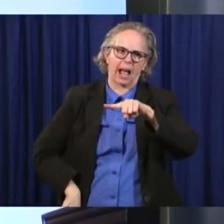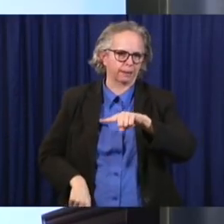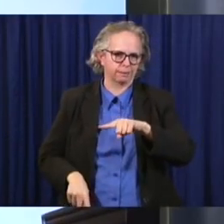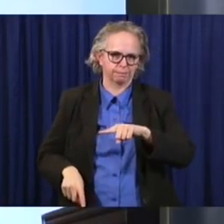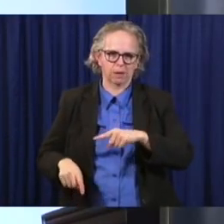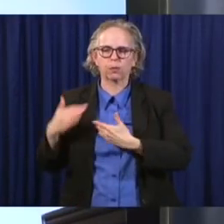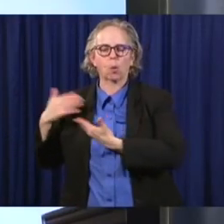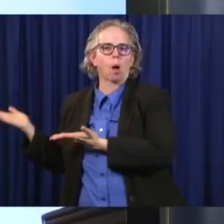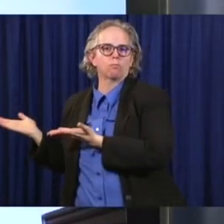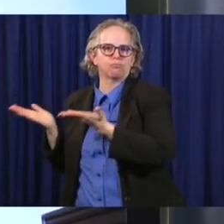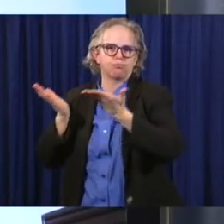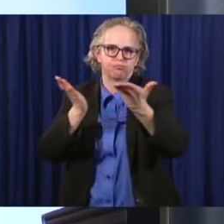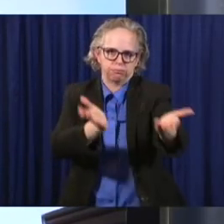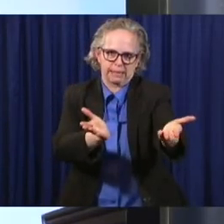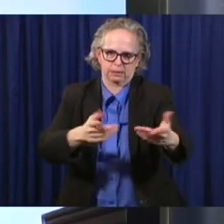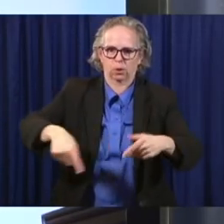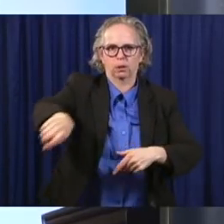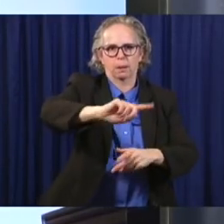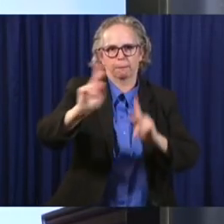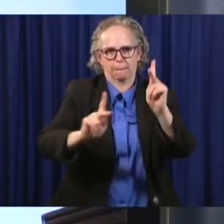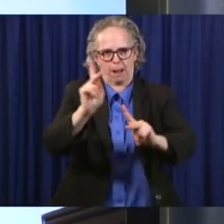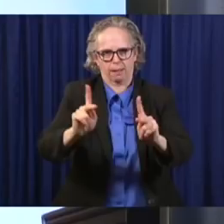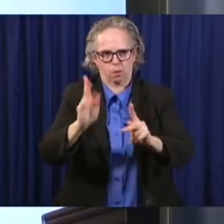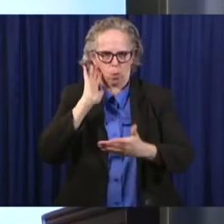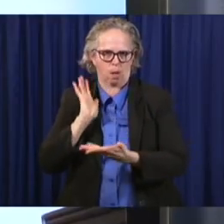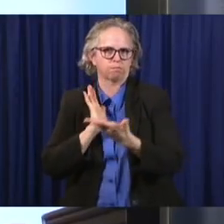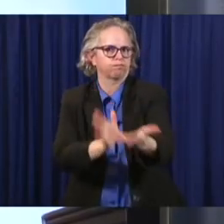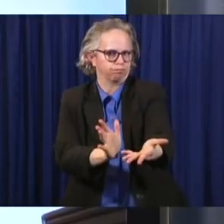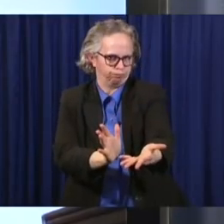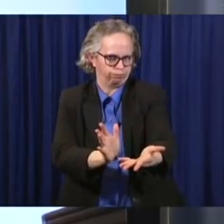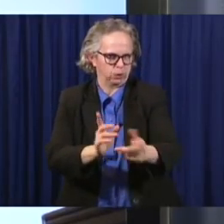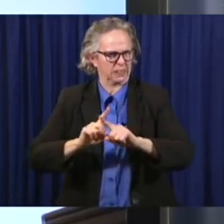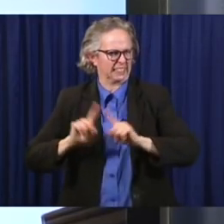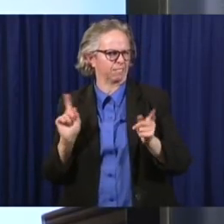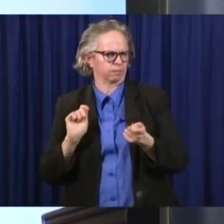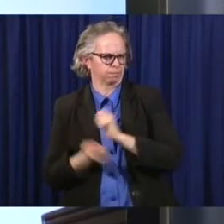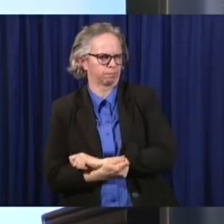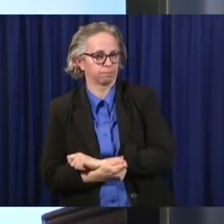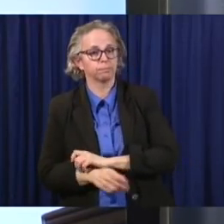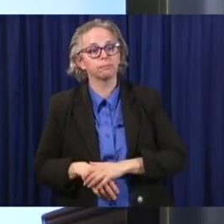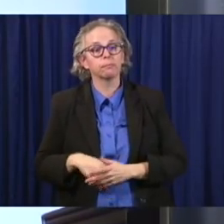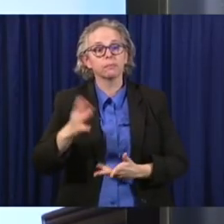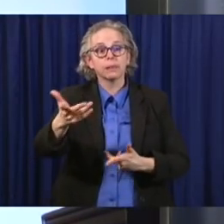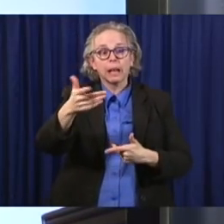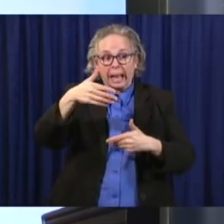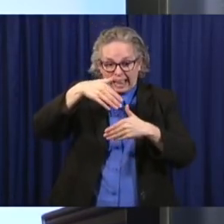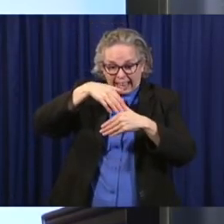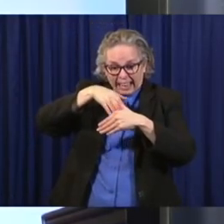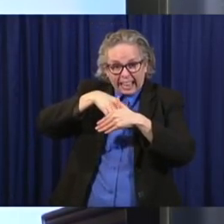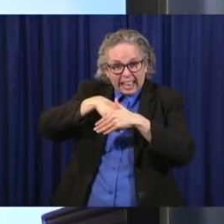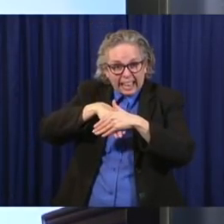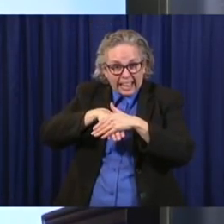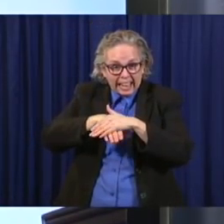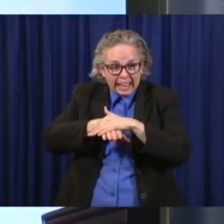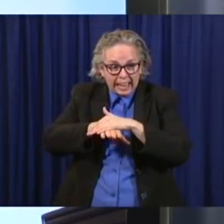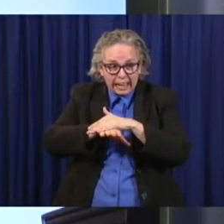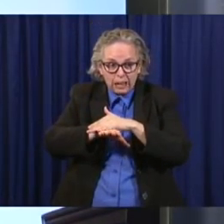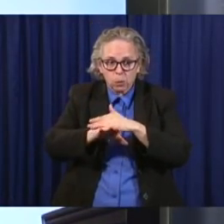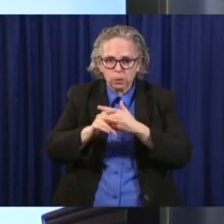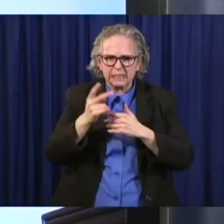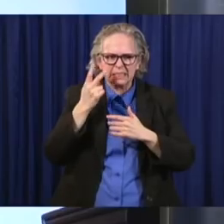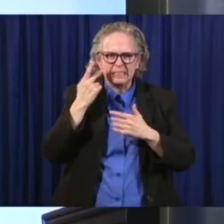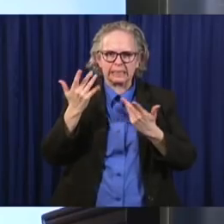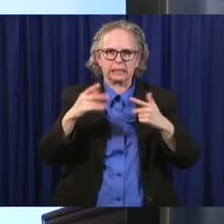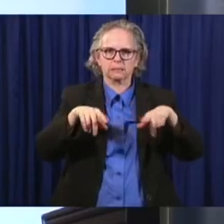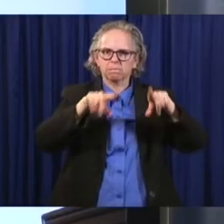well. Entryways, for example, customers are going to see at the entryway when they come in, there's going to be a list of COVID-19